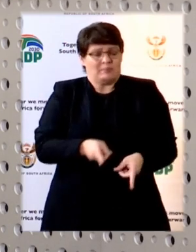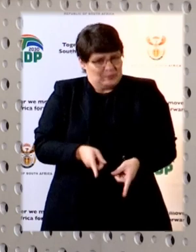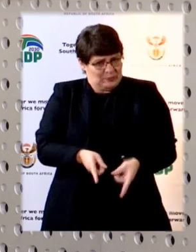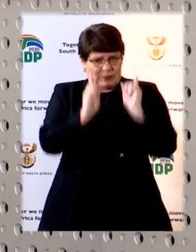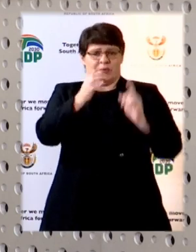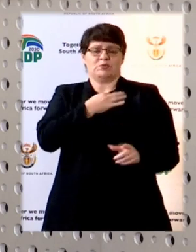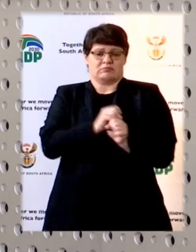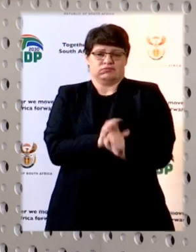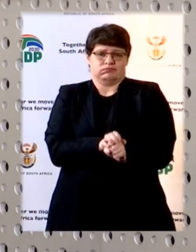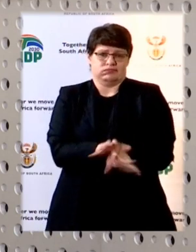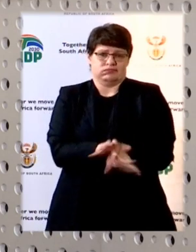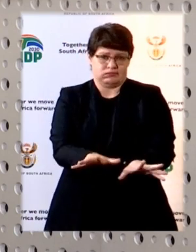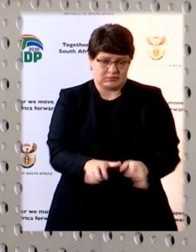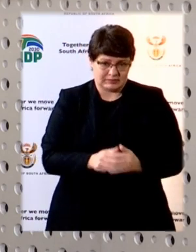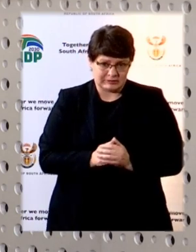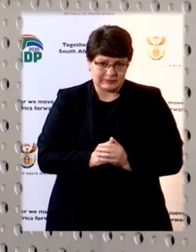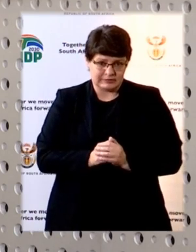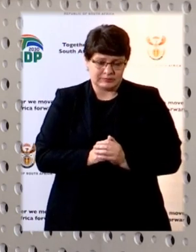remain.